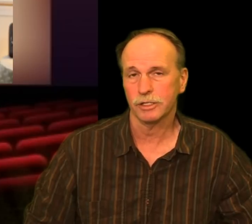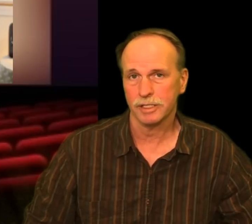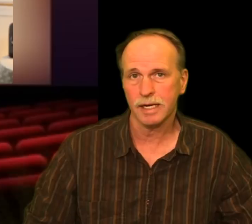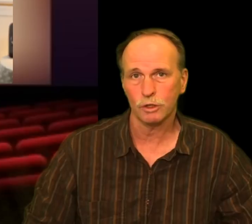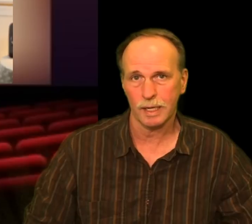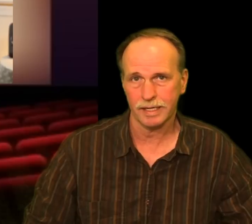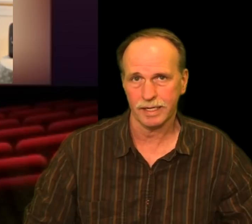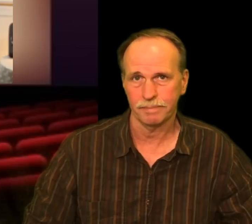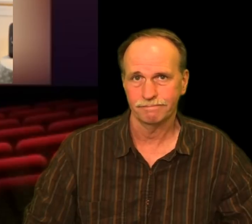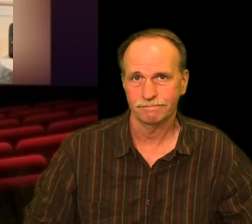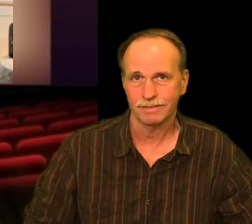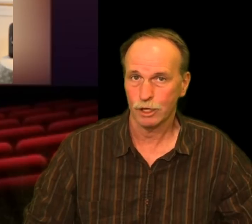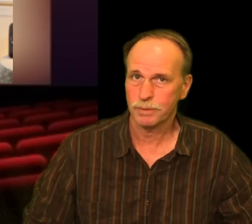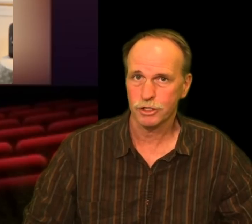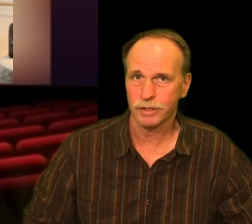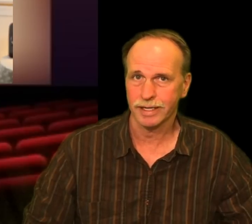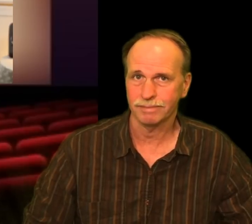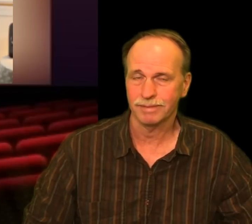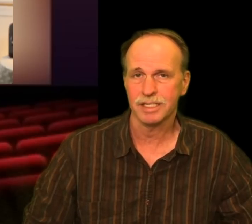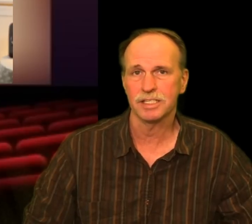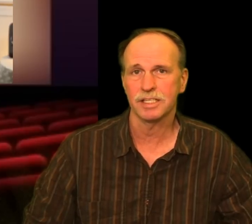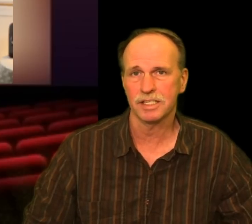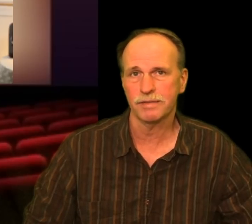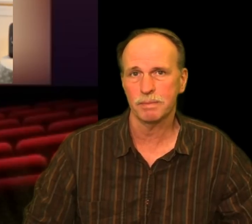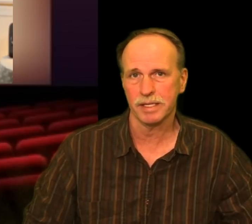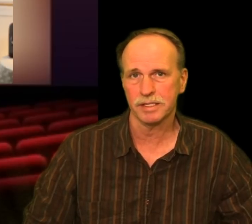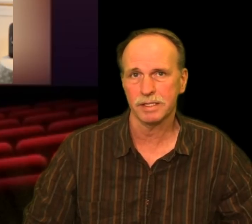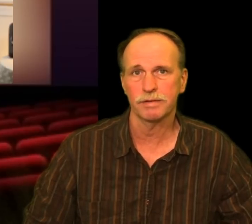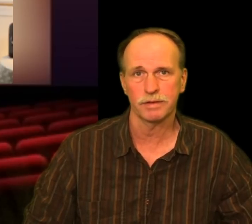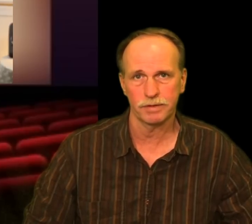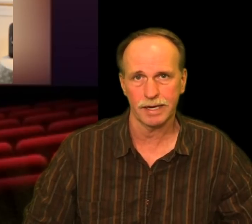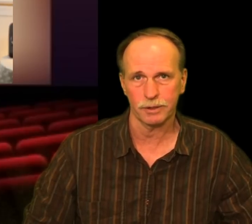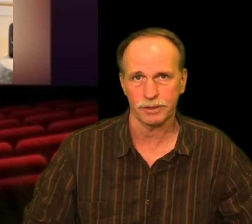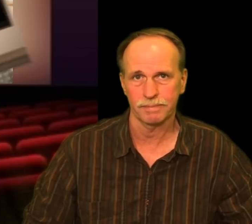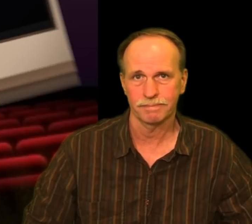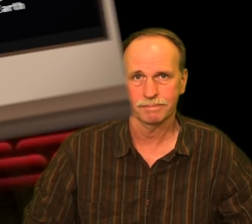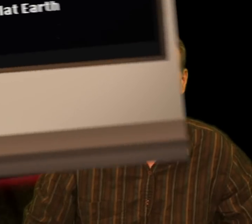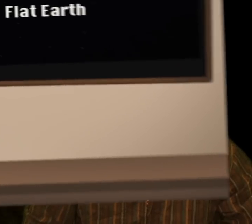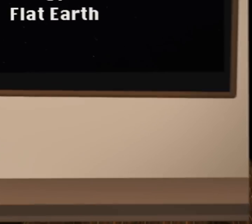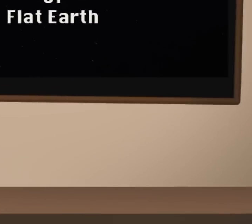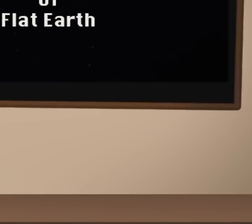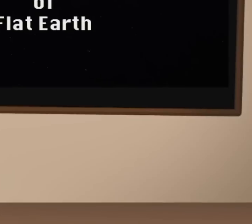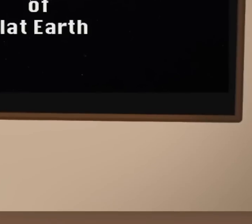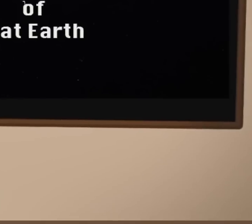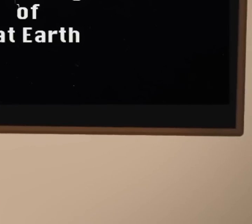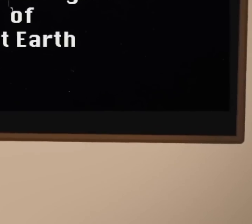by Dr. Todd Grande. I hope you enjoy it. This is the 7 Myths of the Flat Earth.